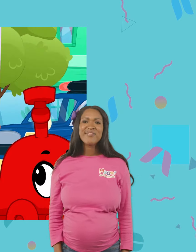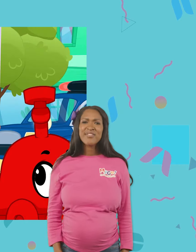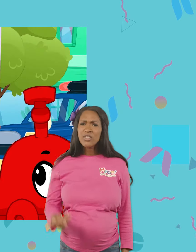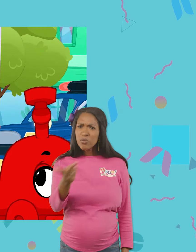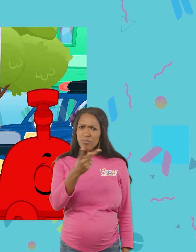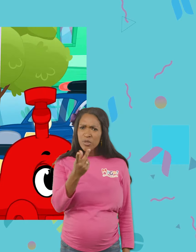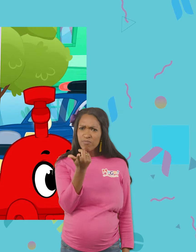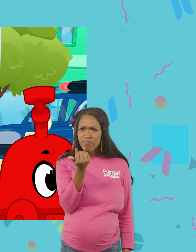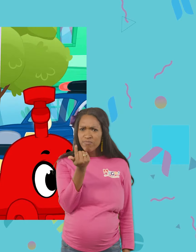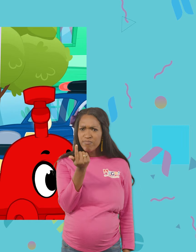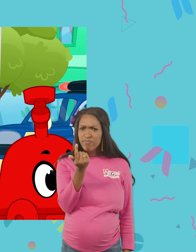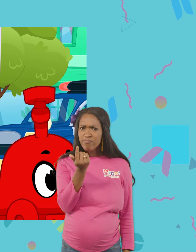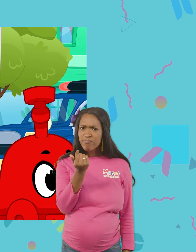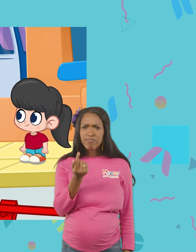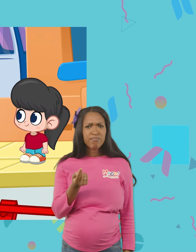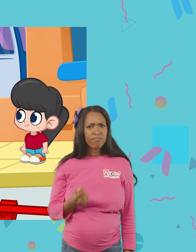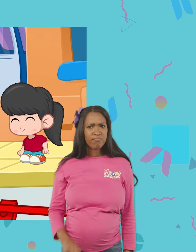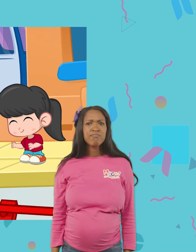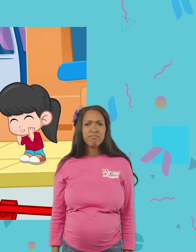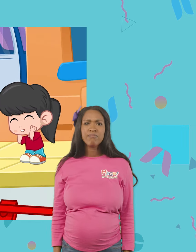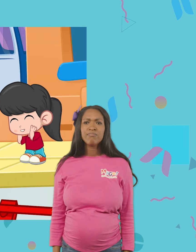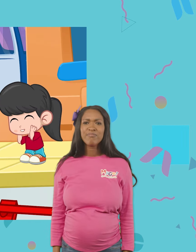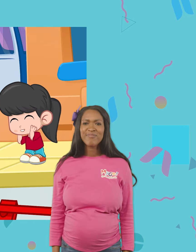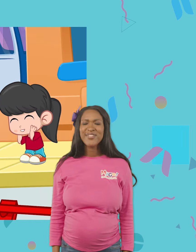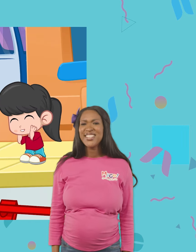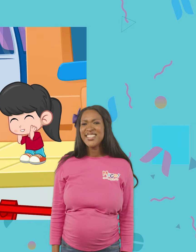You boys are coming with me.